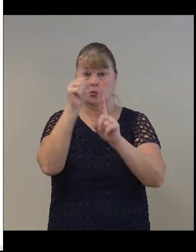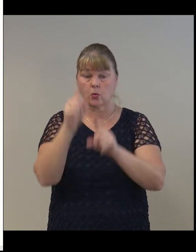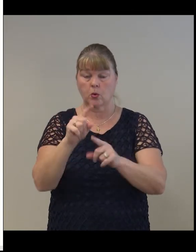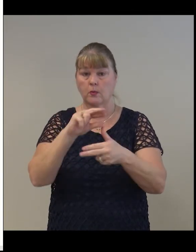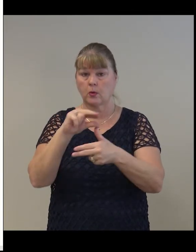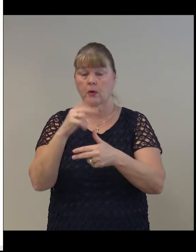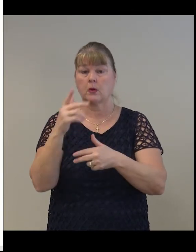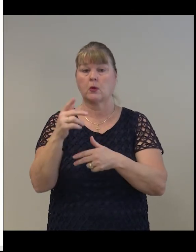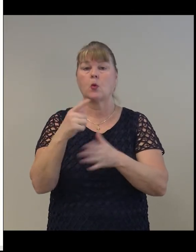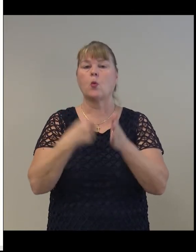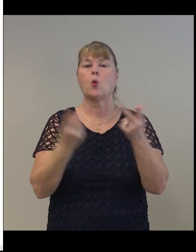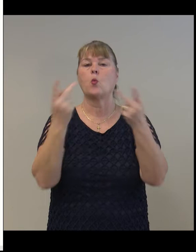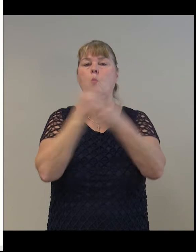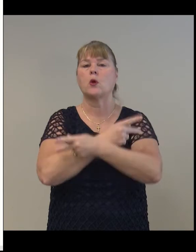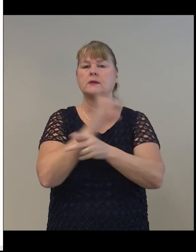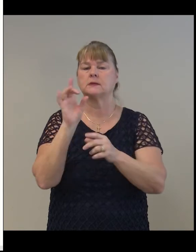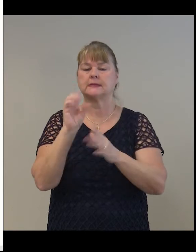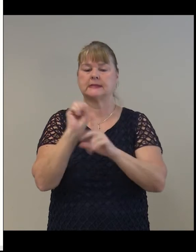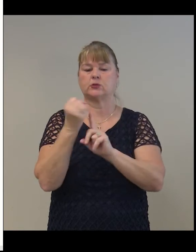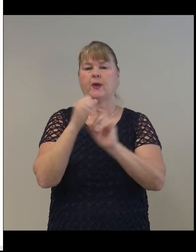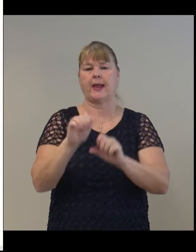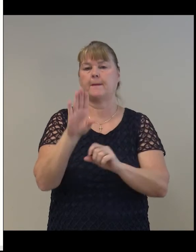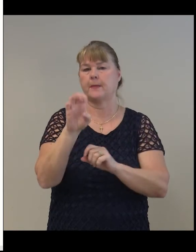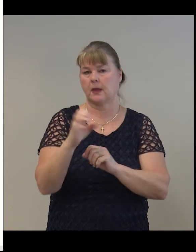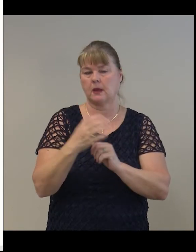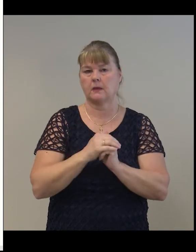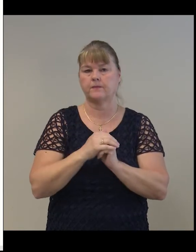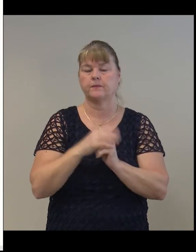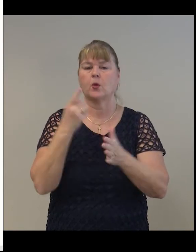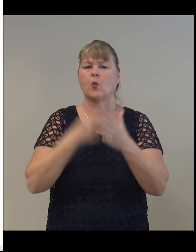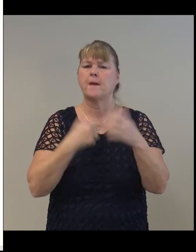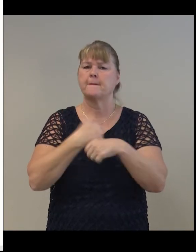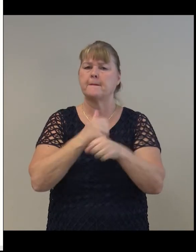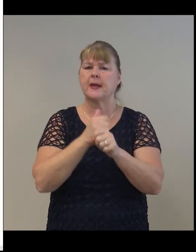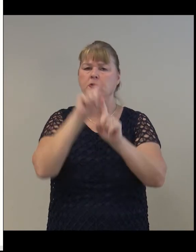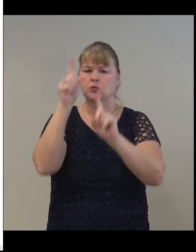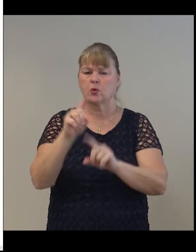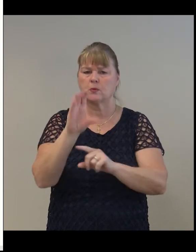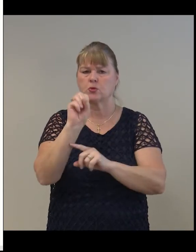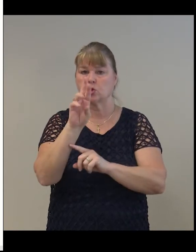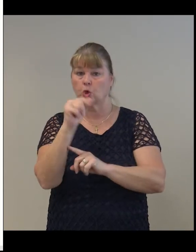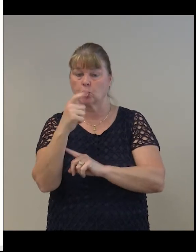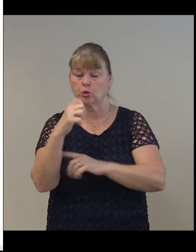case scenario could be. We'll talk about what makes storm surge